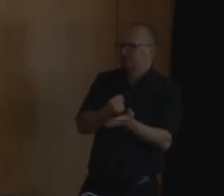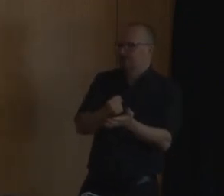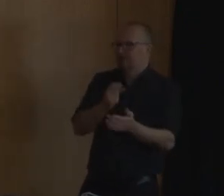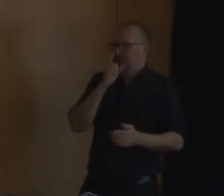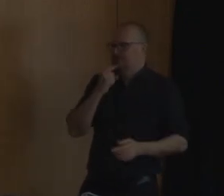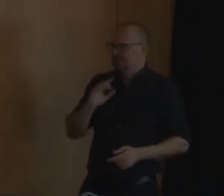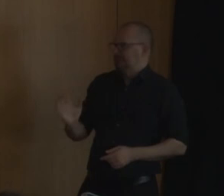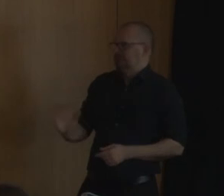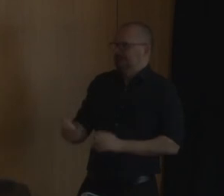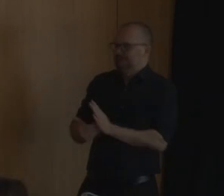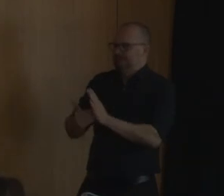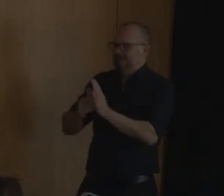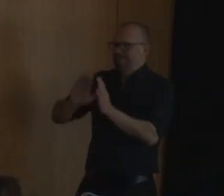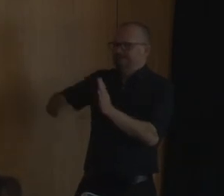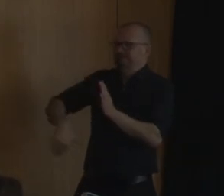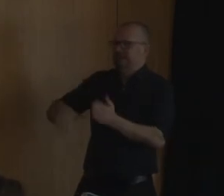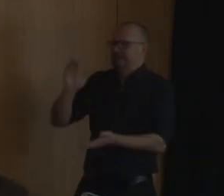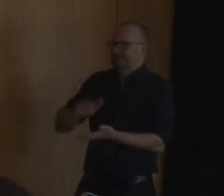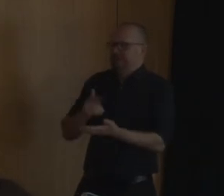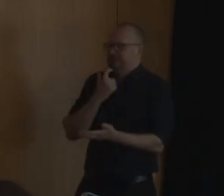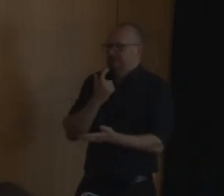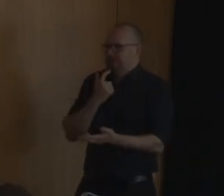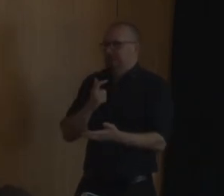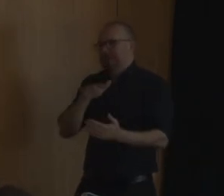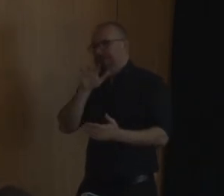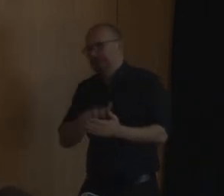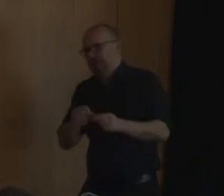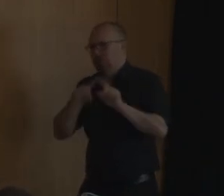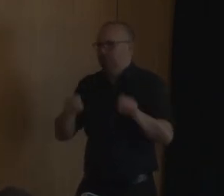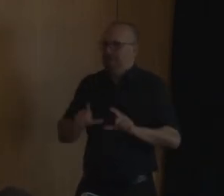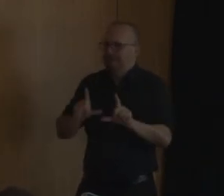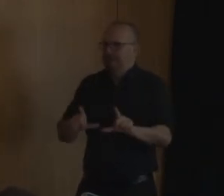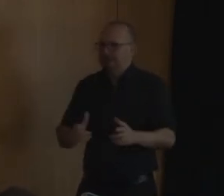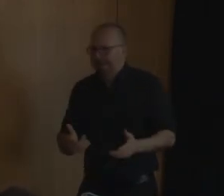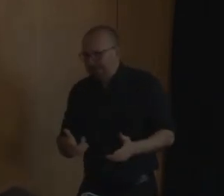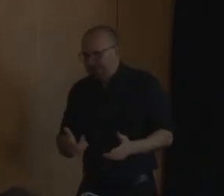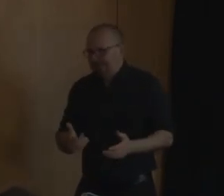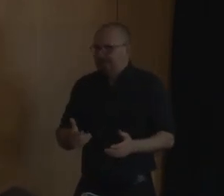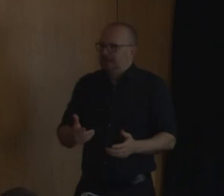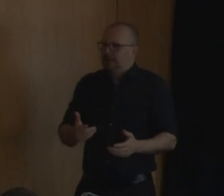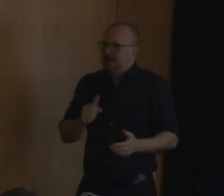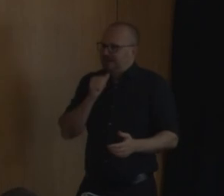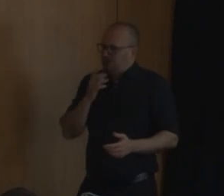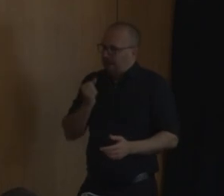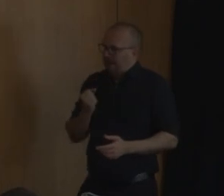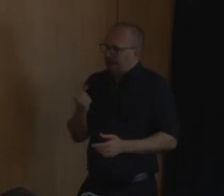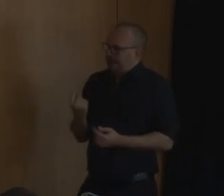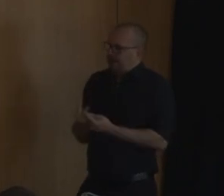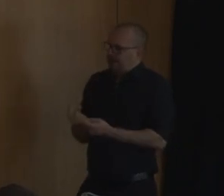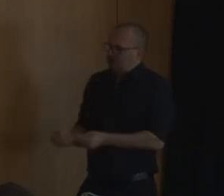graphic constantly. But if you can afford one experience that would be better expressed physically or socially, do it because it makes a